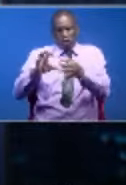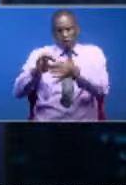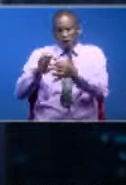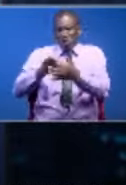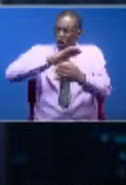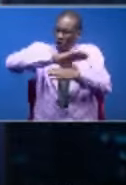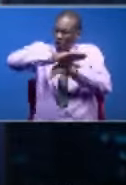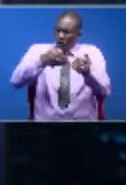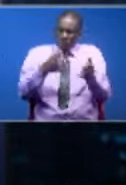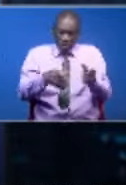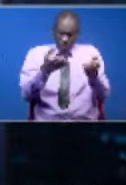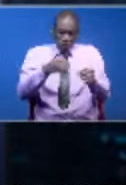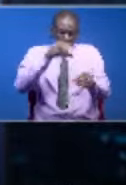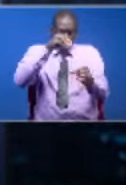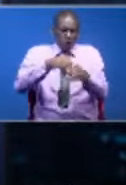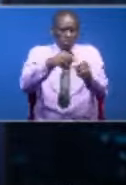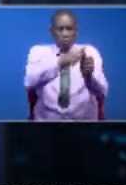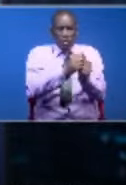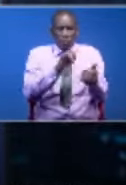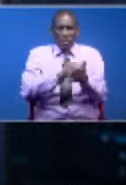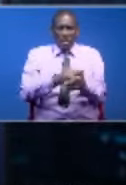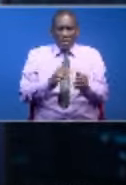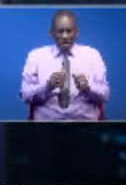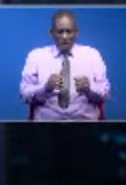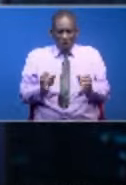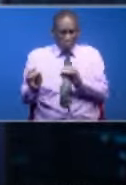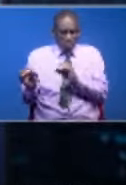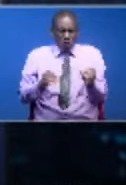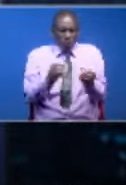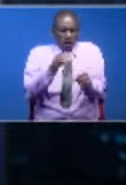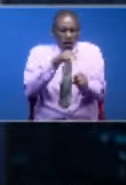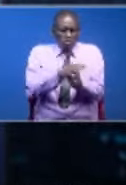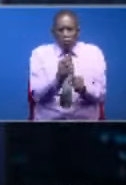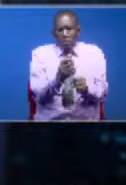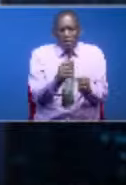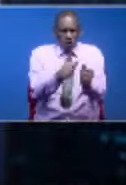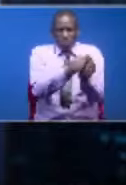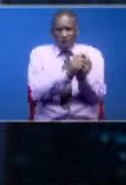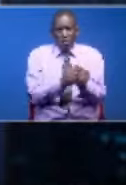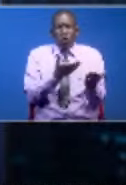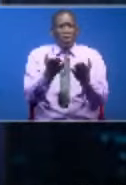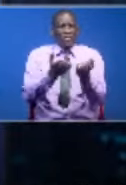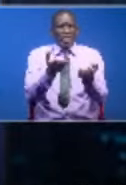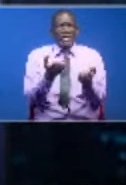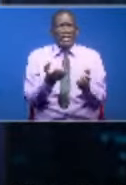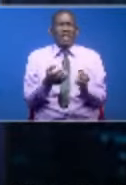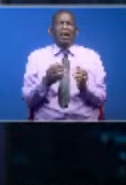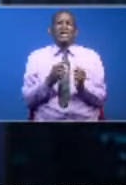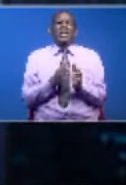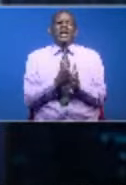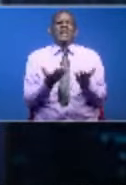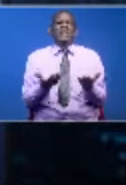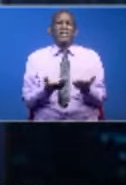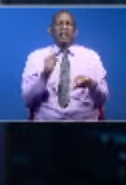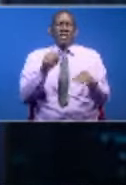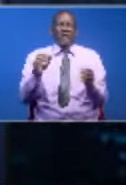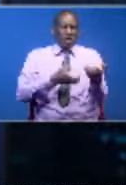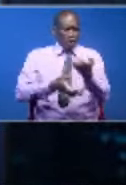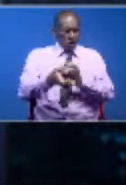to fit together so that we can move large pools of capital to where they are needed across the